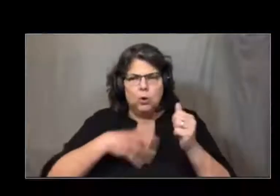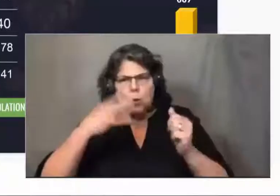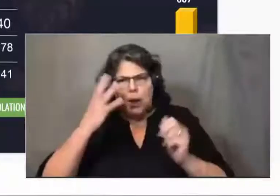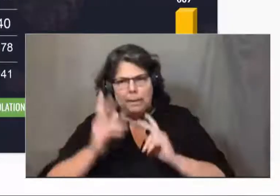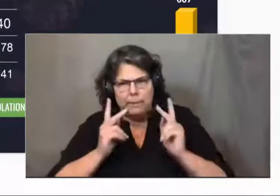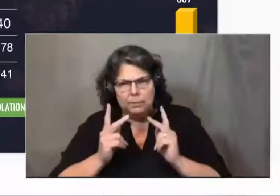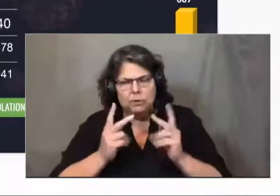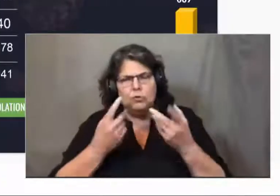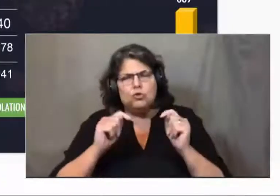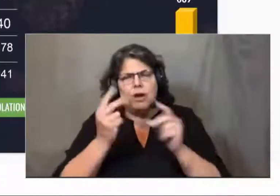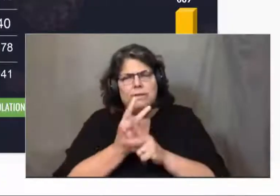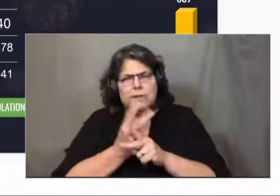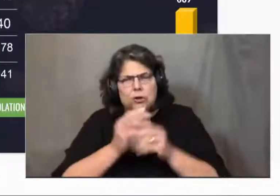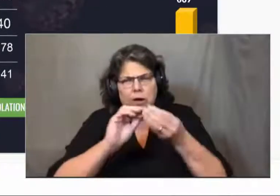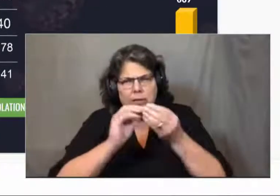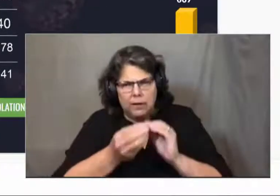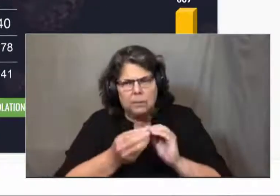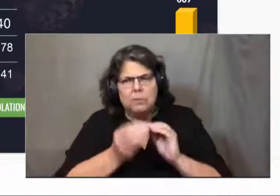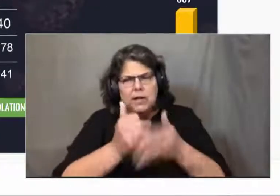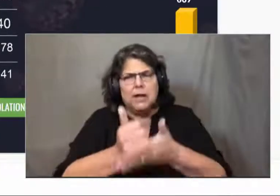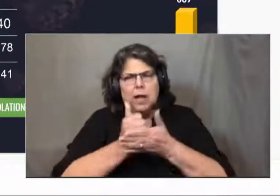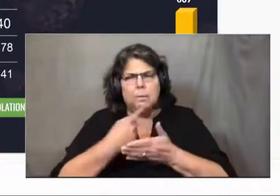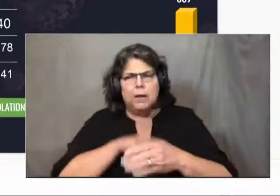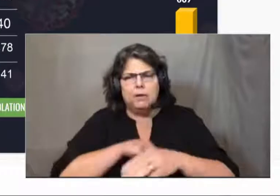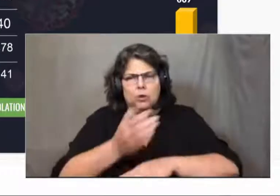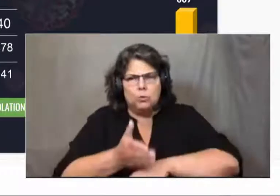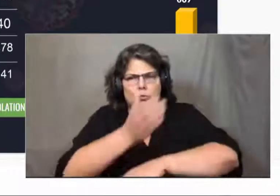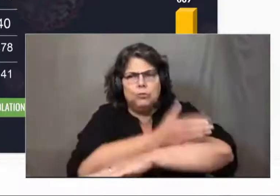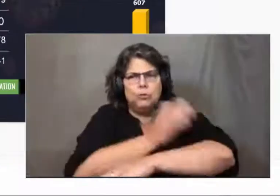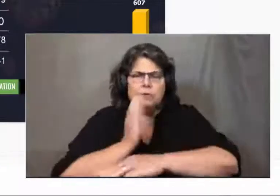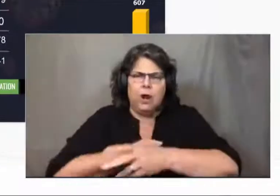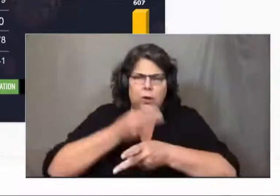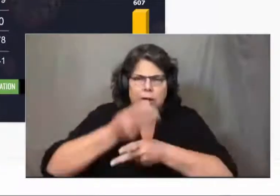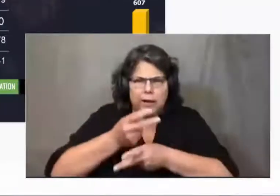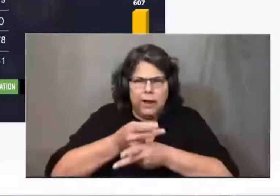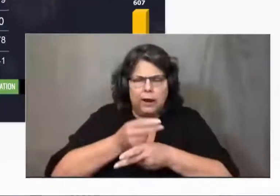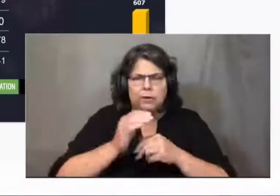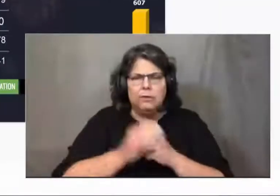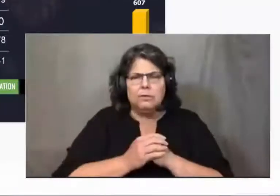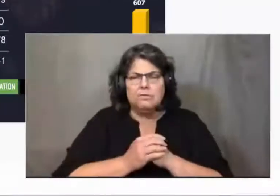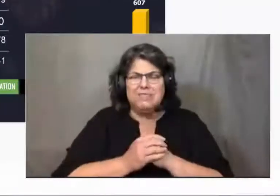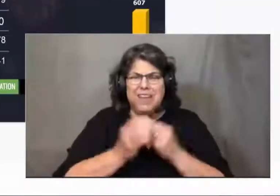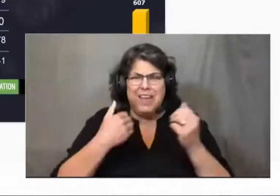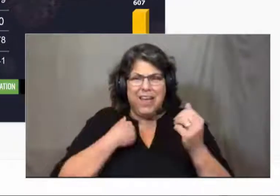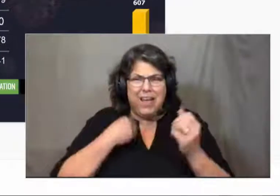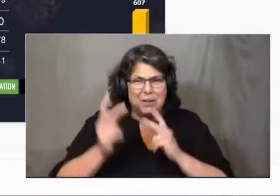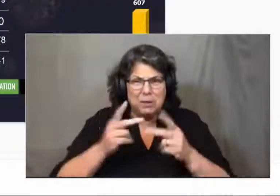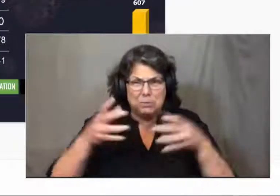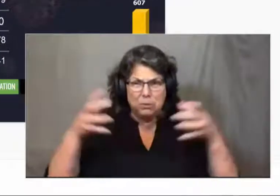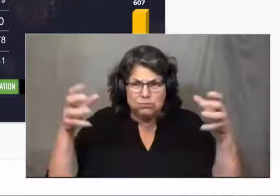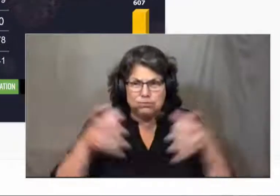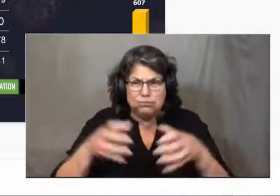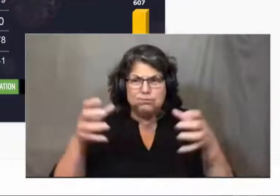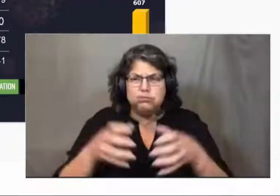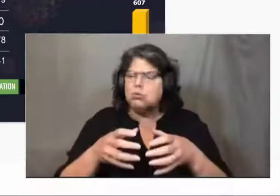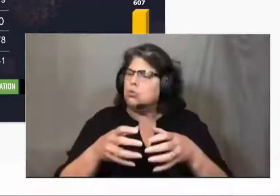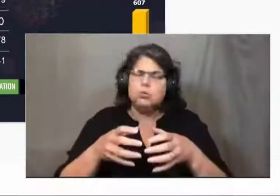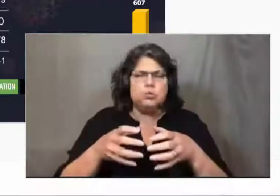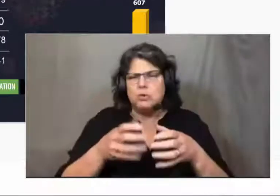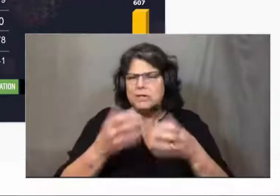improve. Gatherings are still a very big issue, and we're improving tracking at religious and